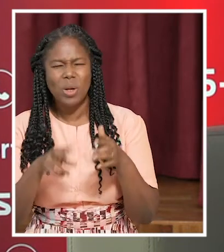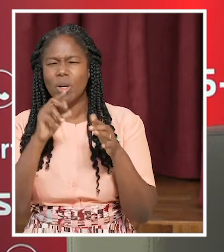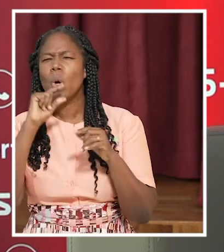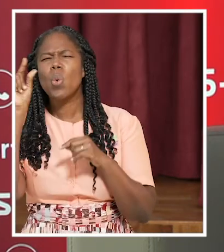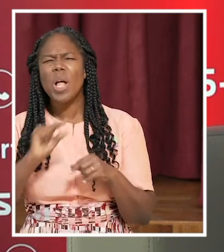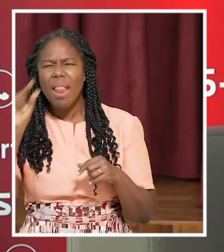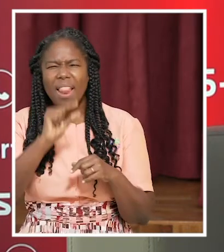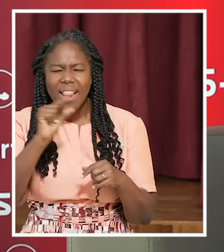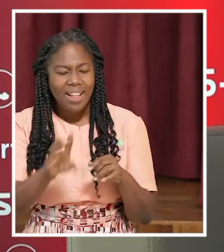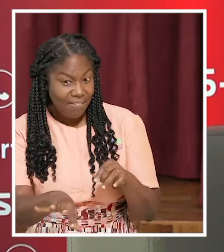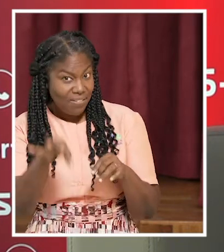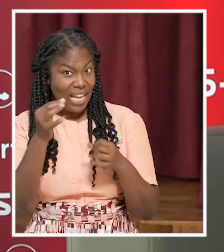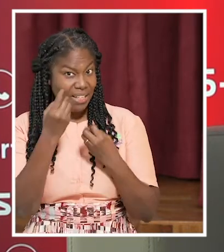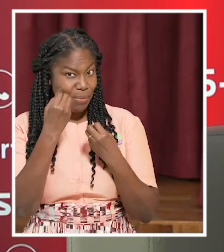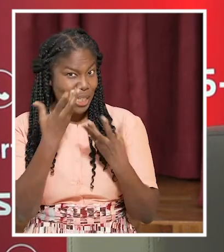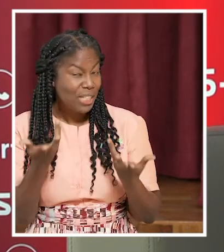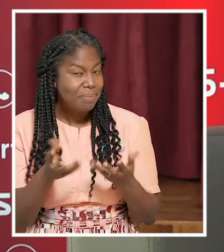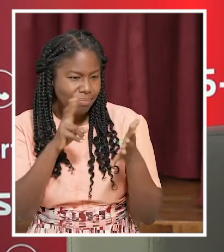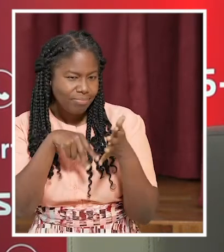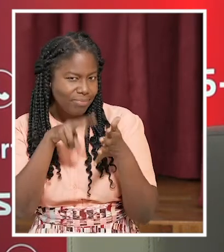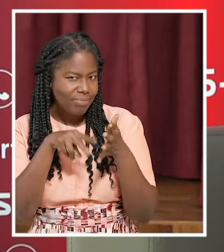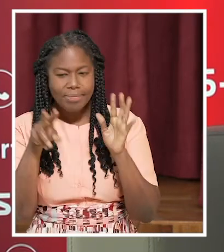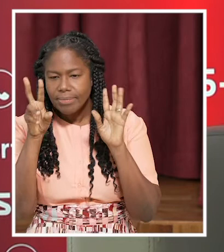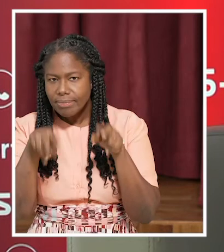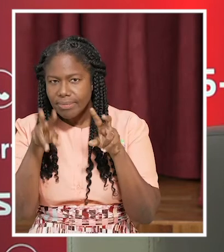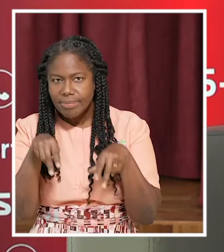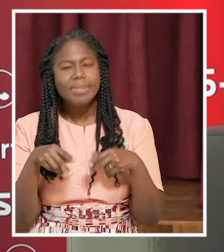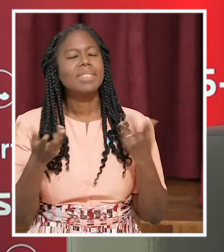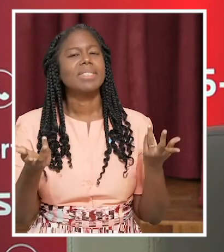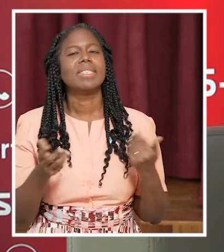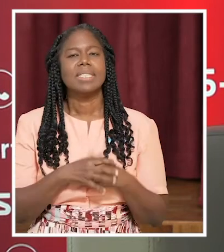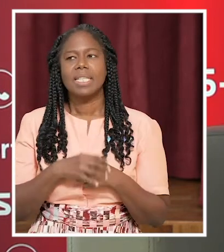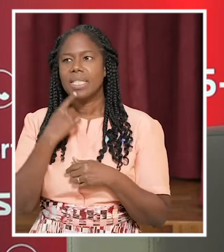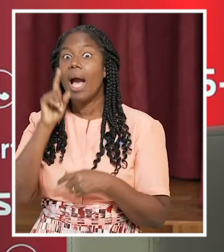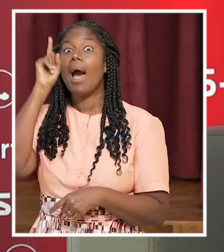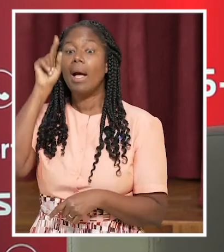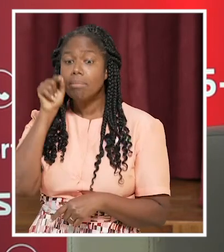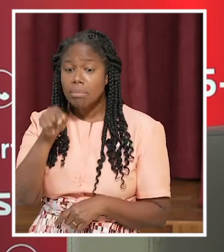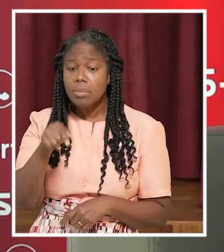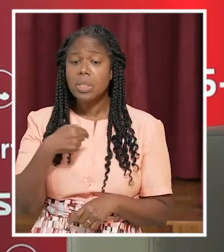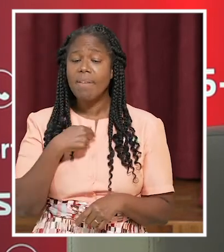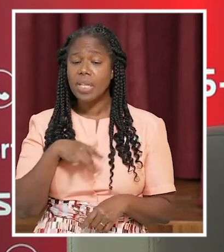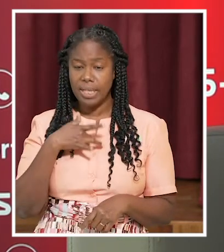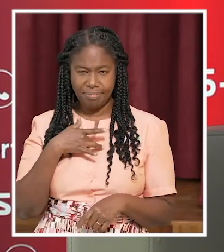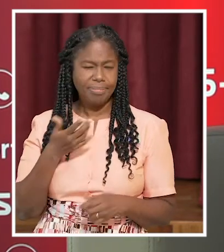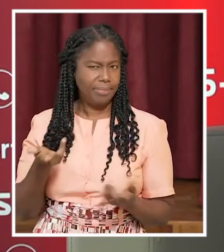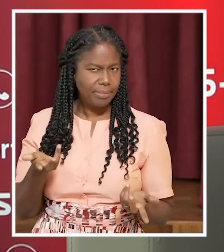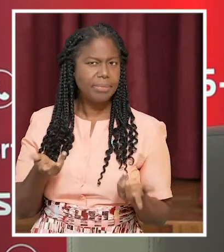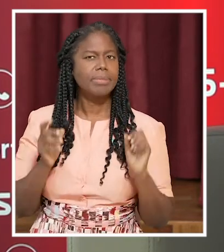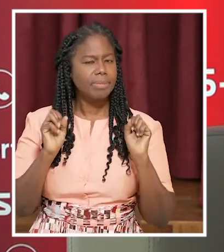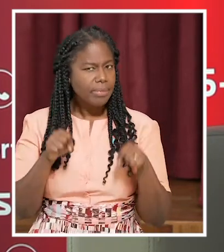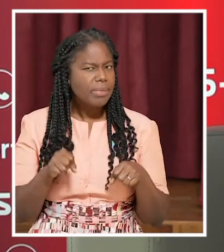But for those who it's useful, so they might come to terms with, okay, this is what I'm doing, this is what I'm feeling. You might want to talk to someone about it, your